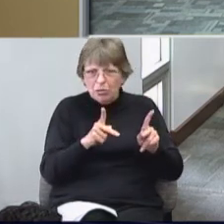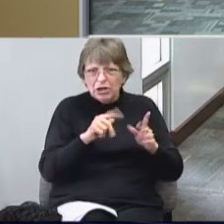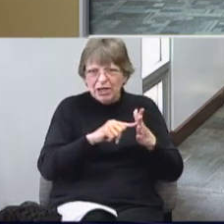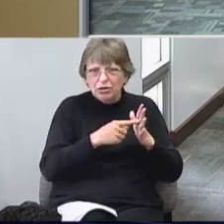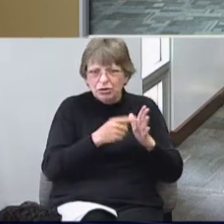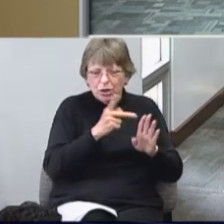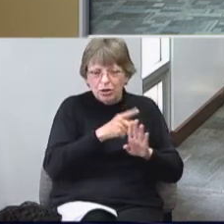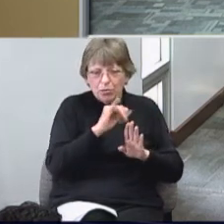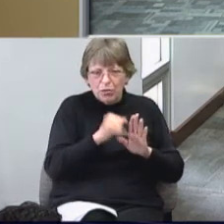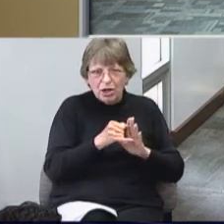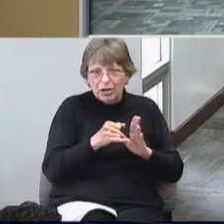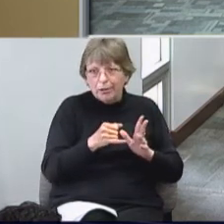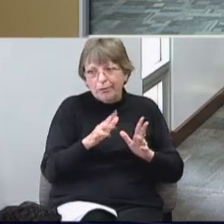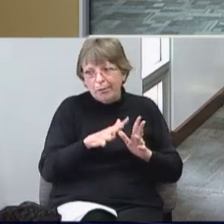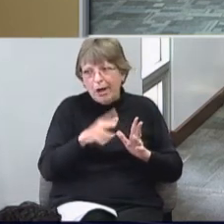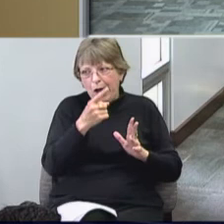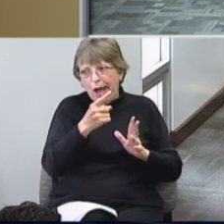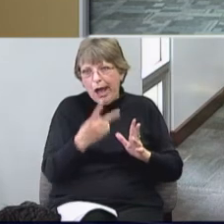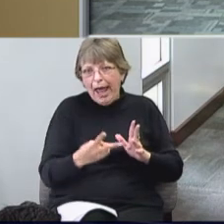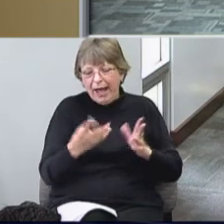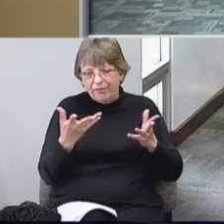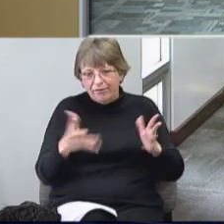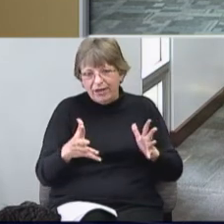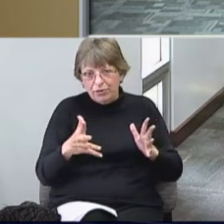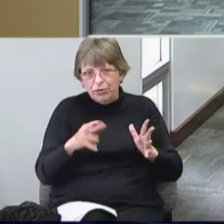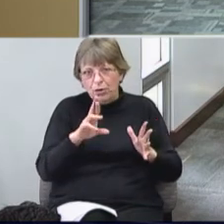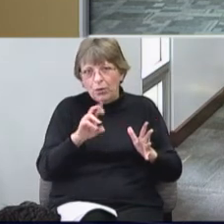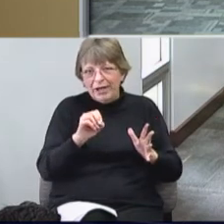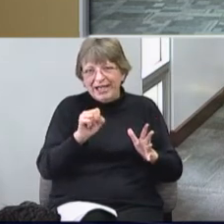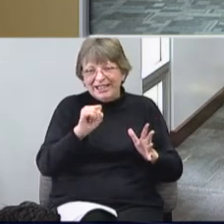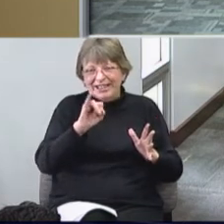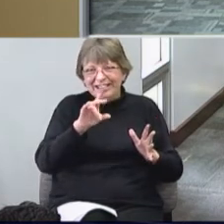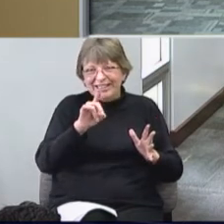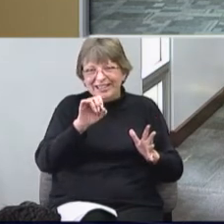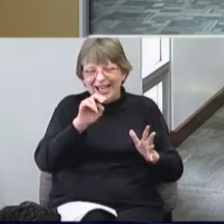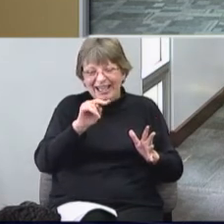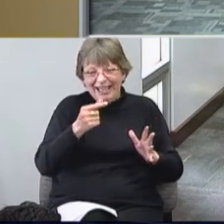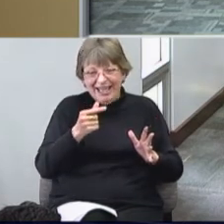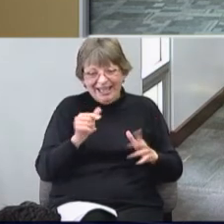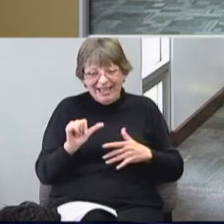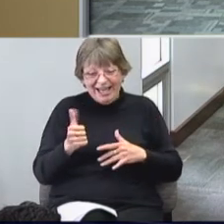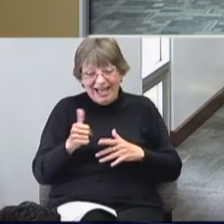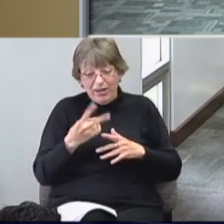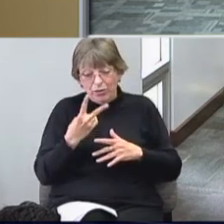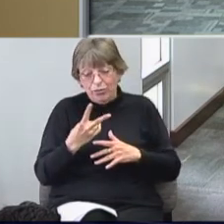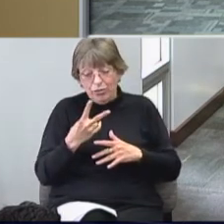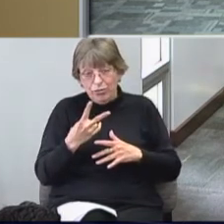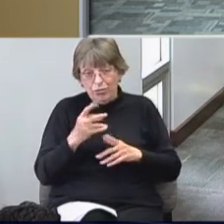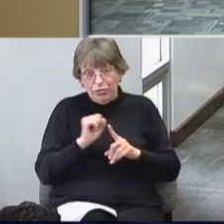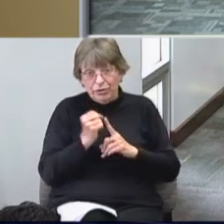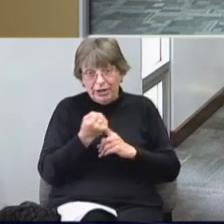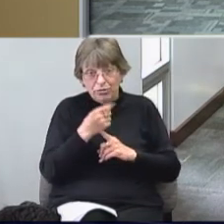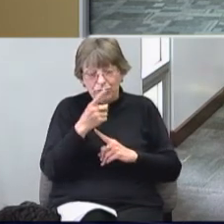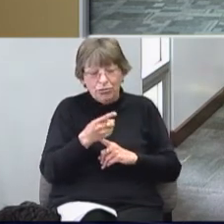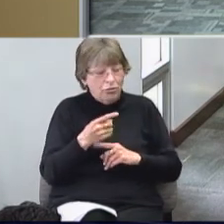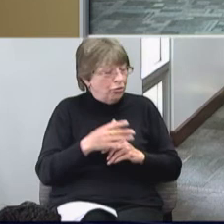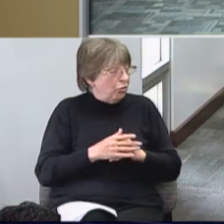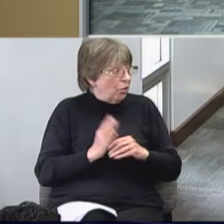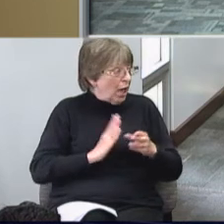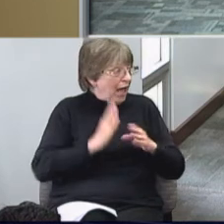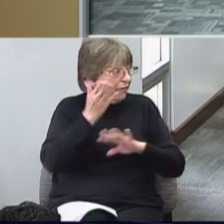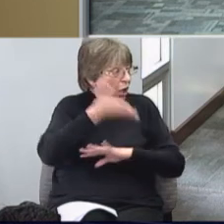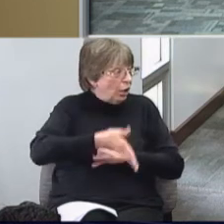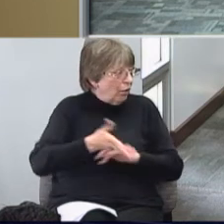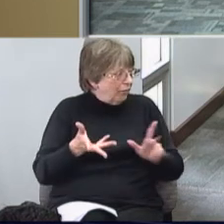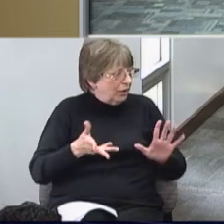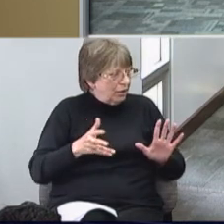It was about halfway done, was re-siding. The other two cases that you guys have overridden, well, I'm not gonna